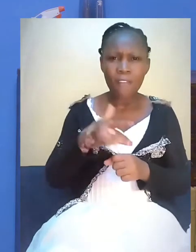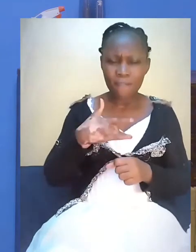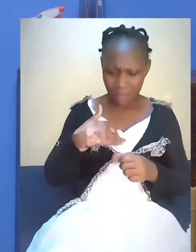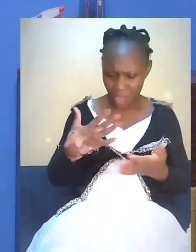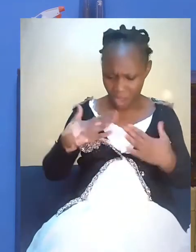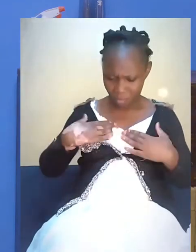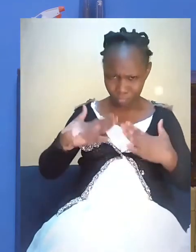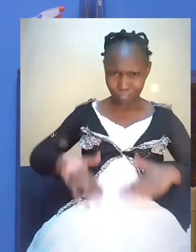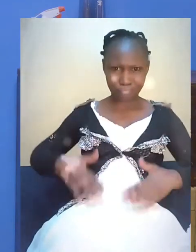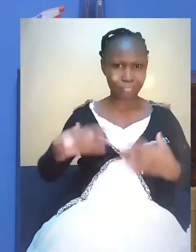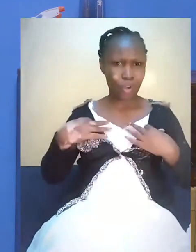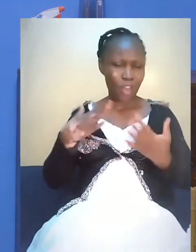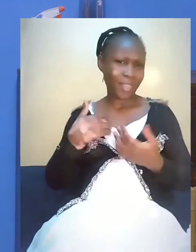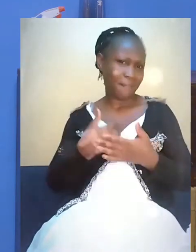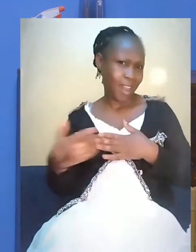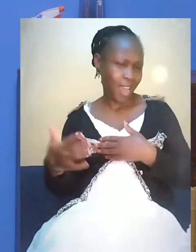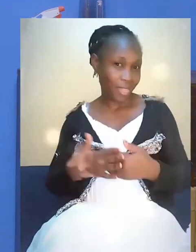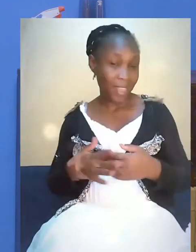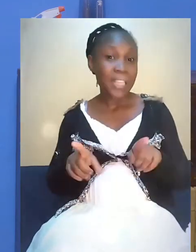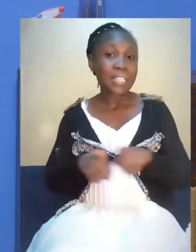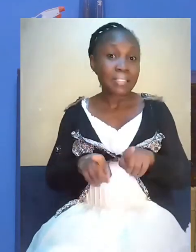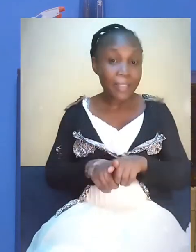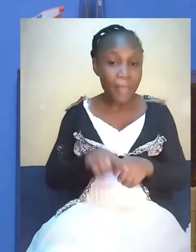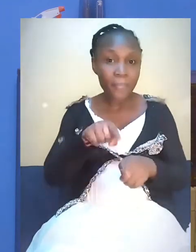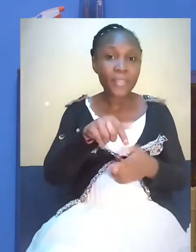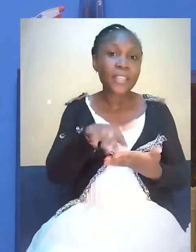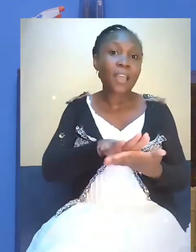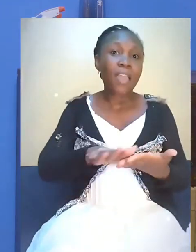naked, literally and otherwise. It's a space where